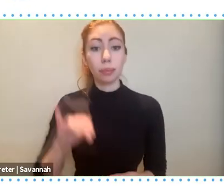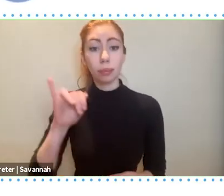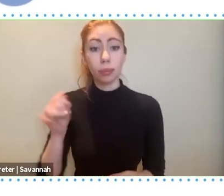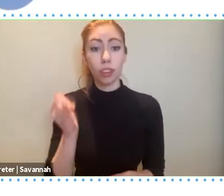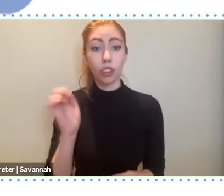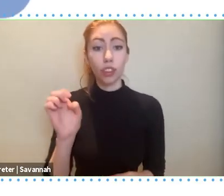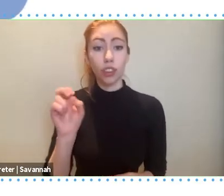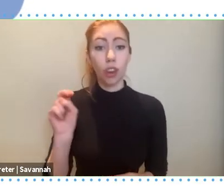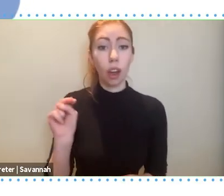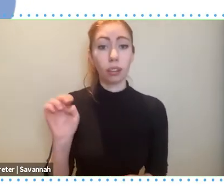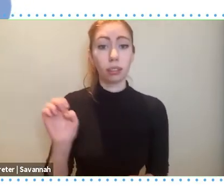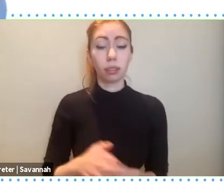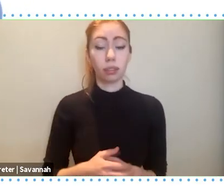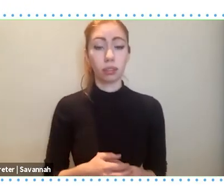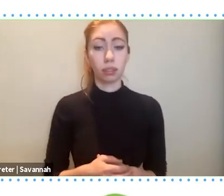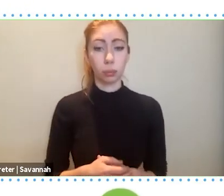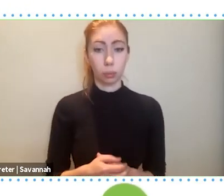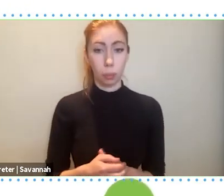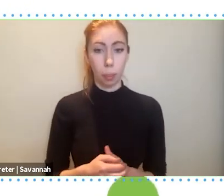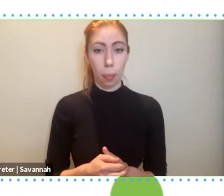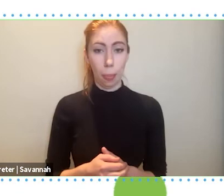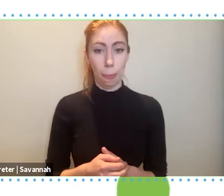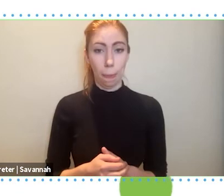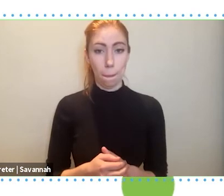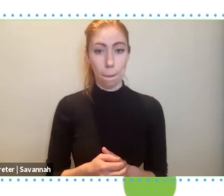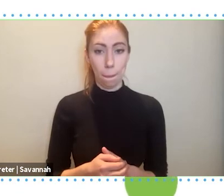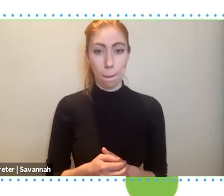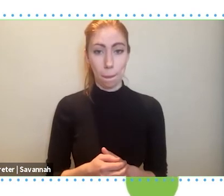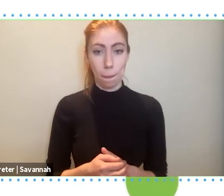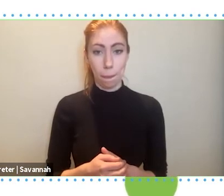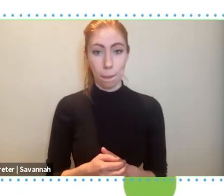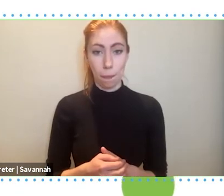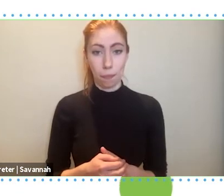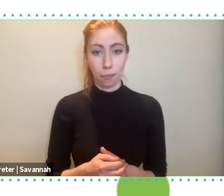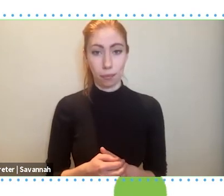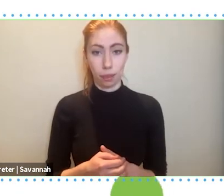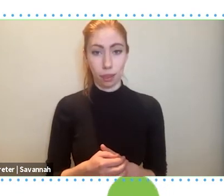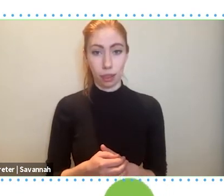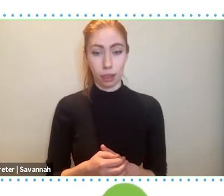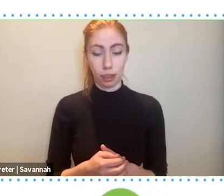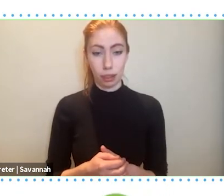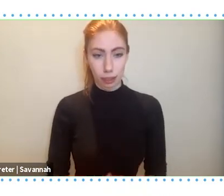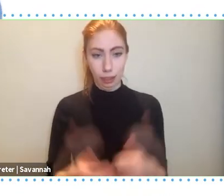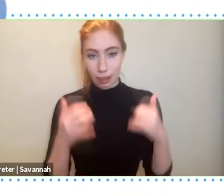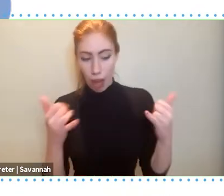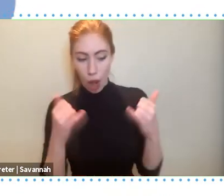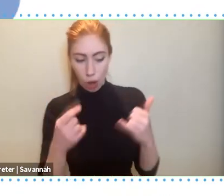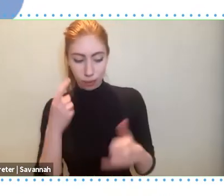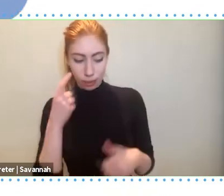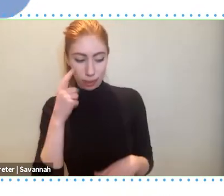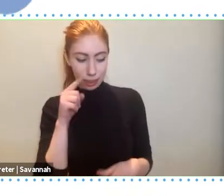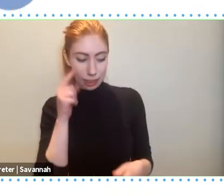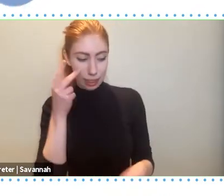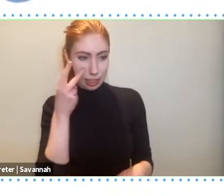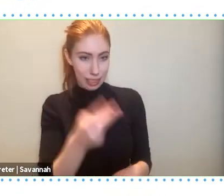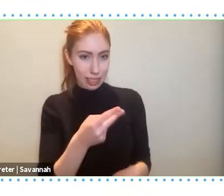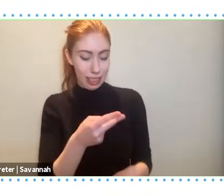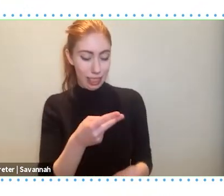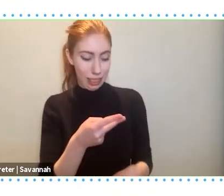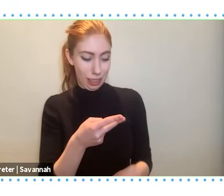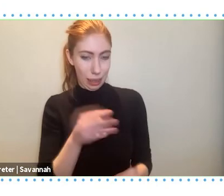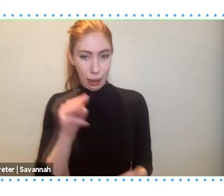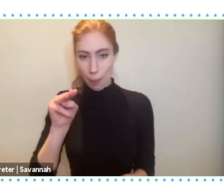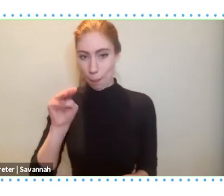of our members here. And I'm looking at the Menti, and thank you. We've got about 198 folks that have contributed on the Menti, and we've got